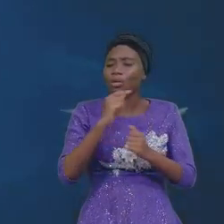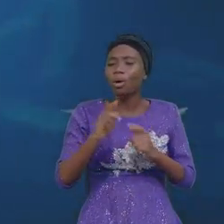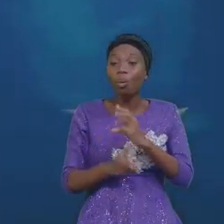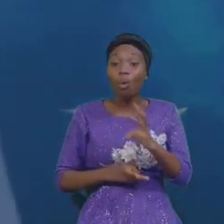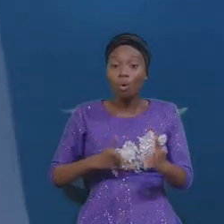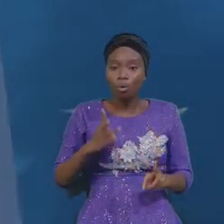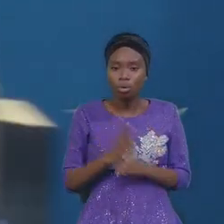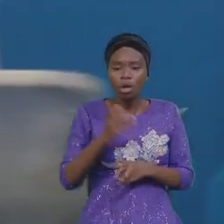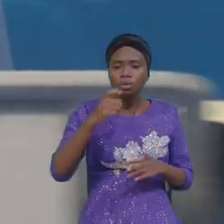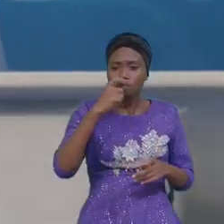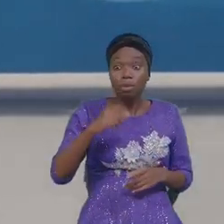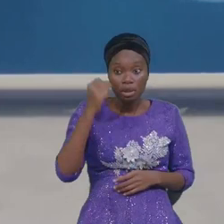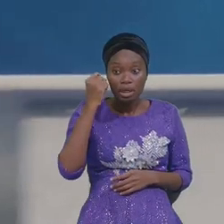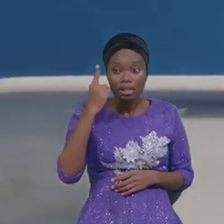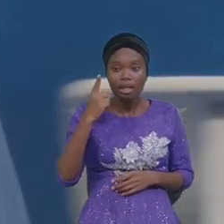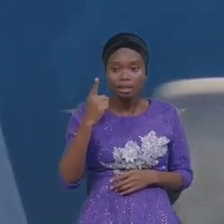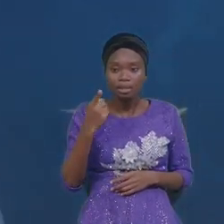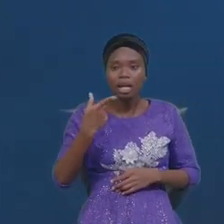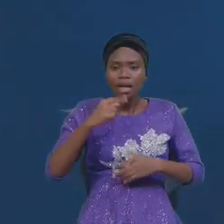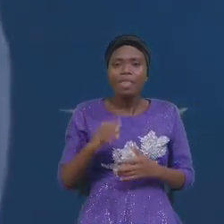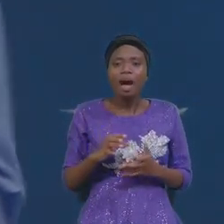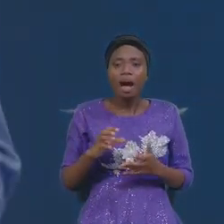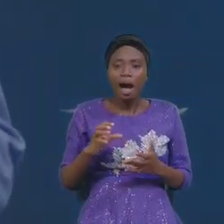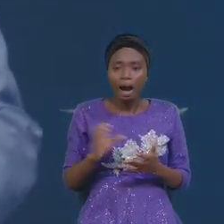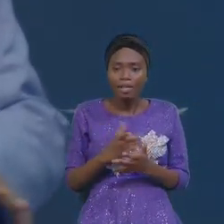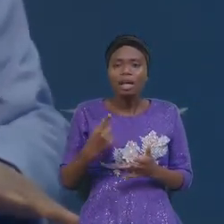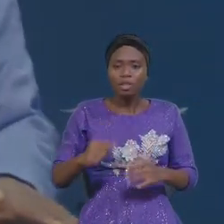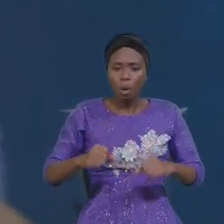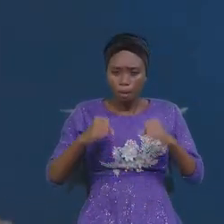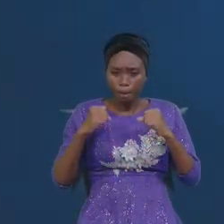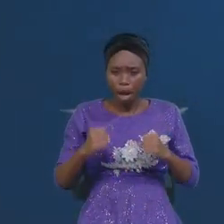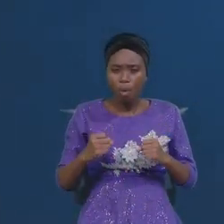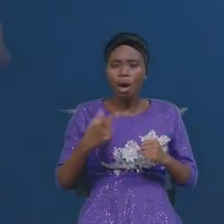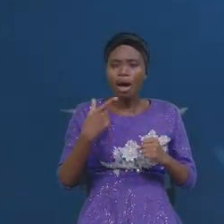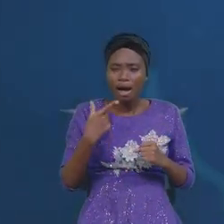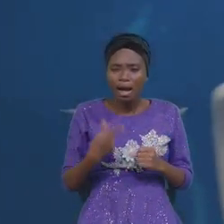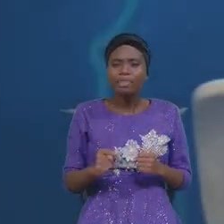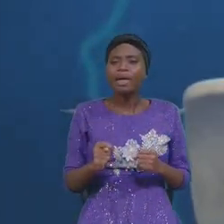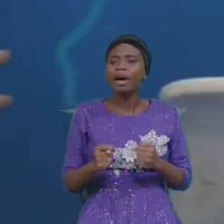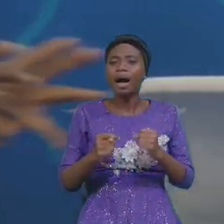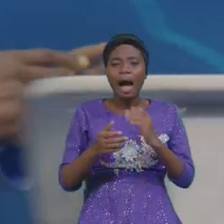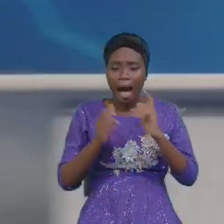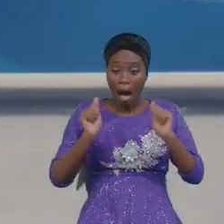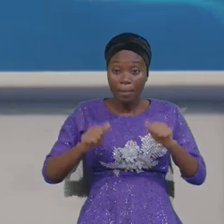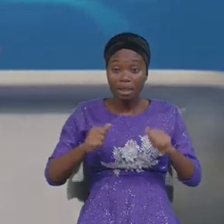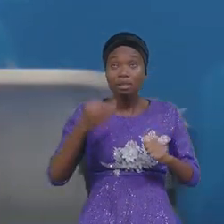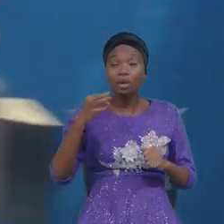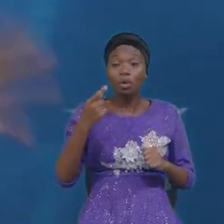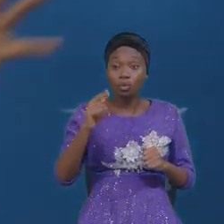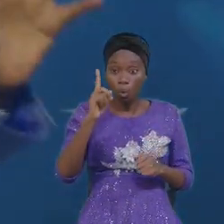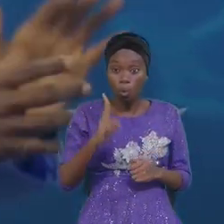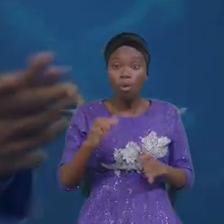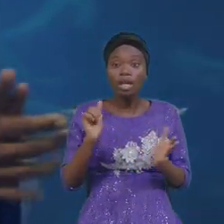must understand the character, the characteristic, the power, the virtue, and the ability of the one that